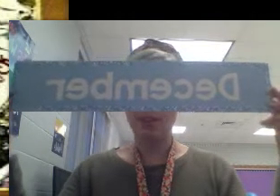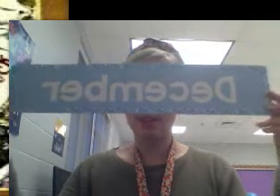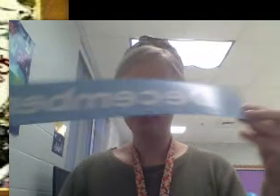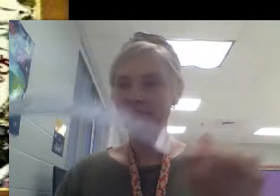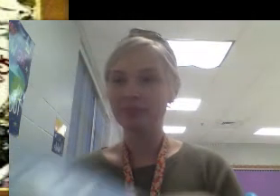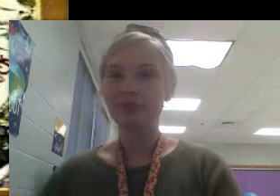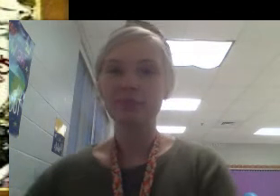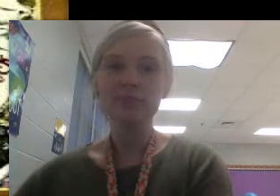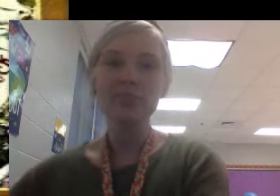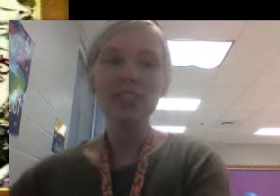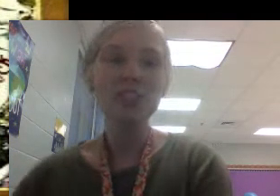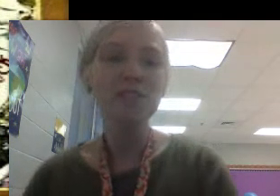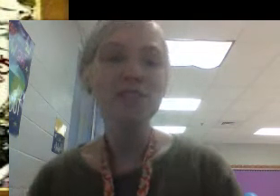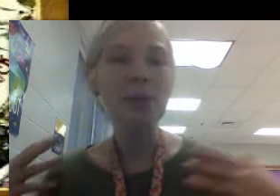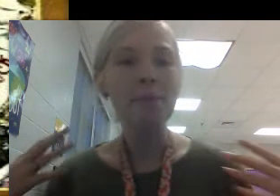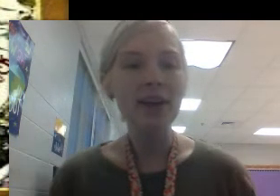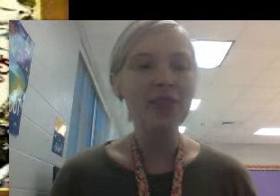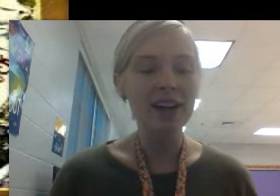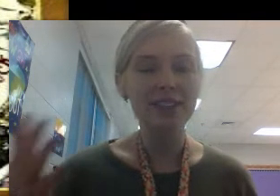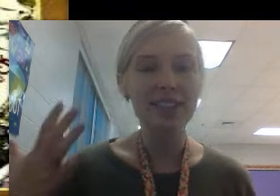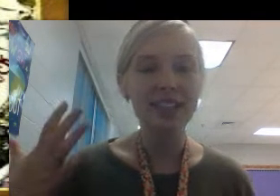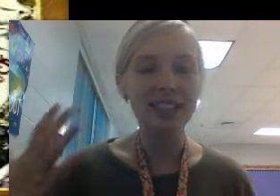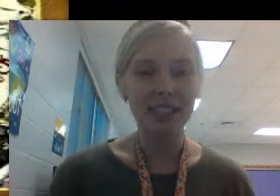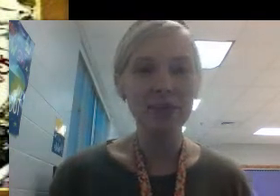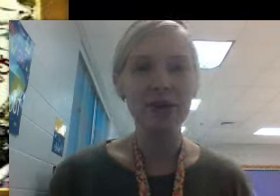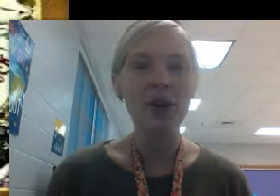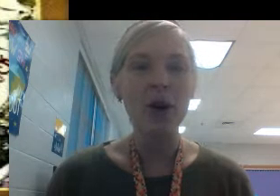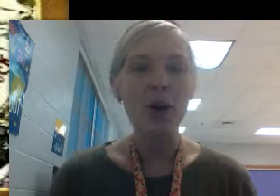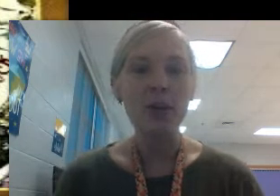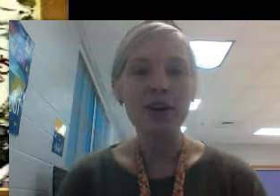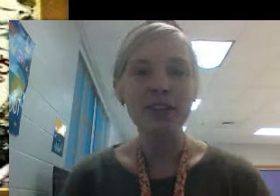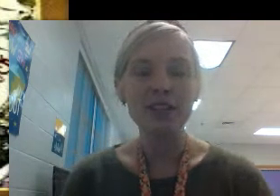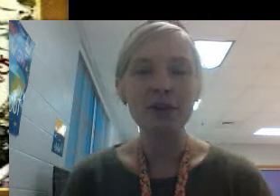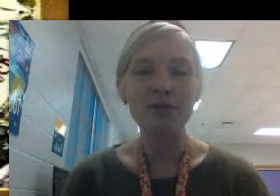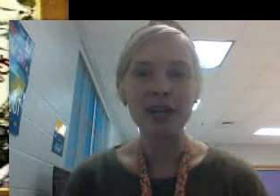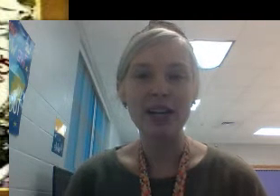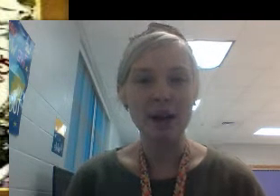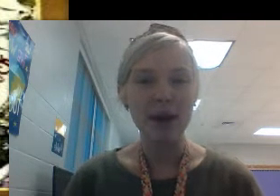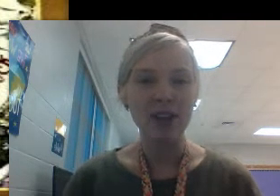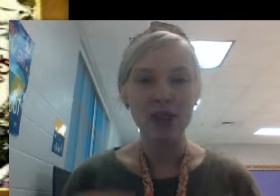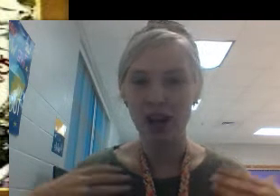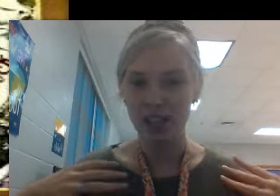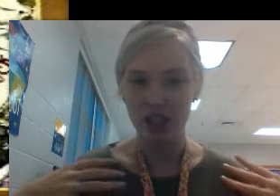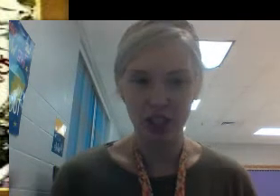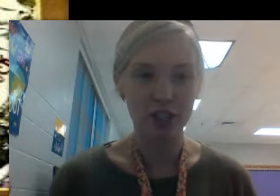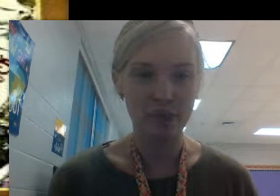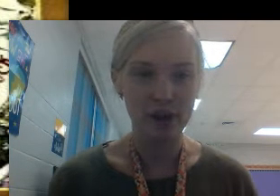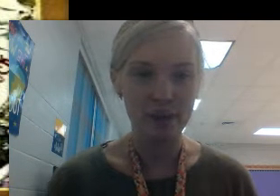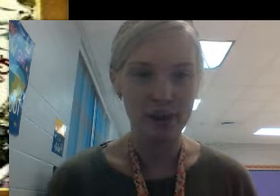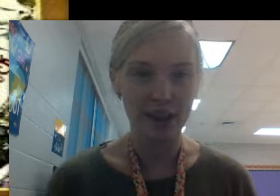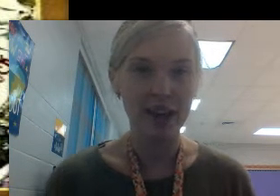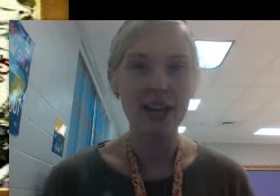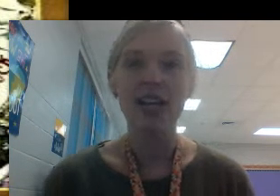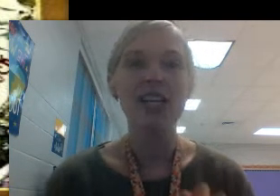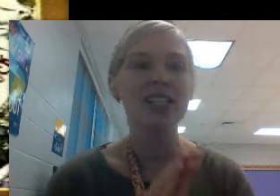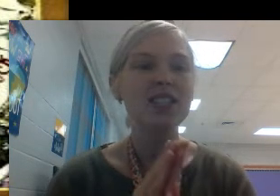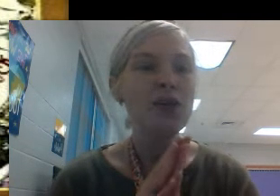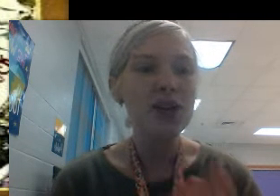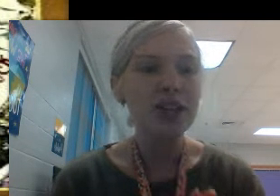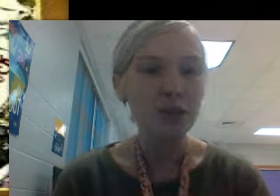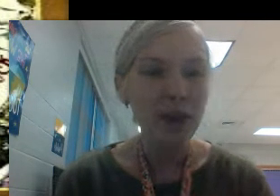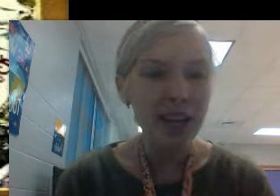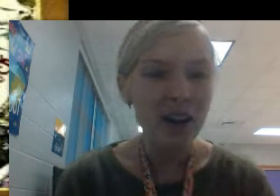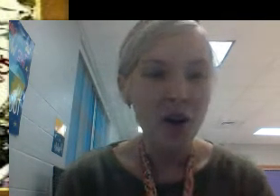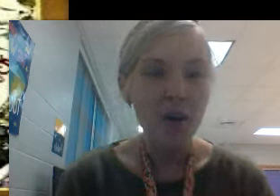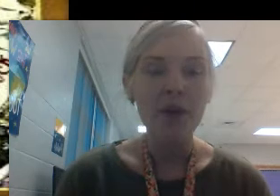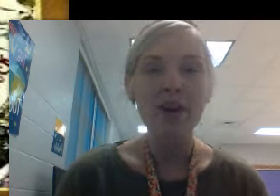December. So for the month of December, we're going to be reading about the gingerbread man. And so